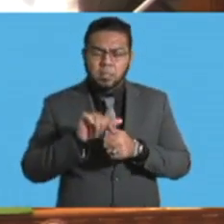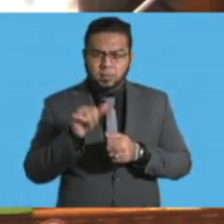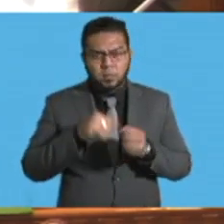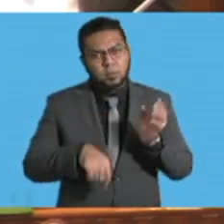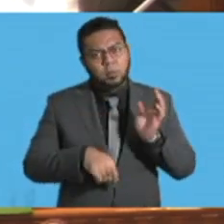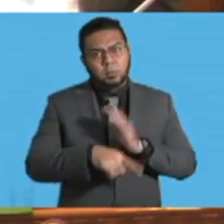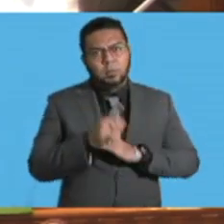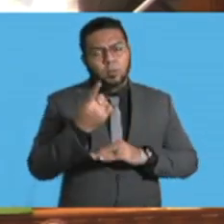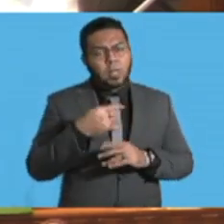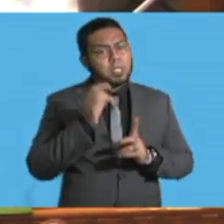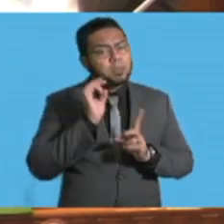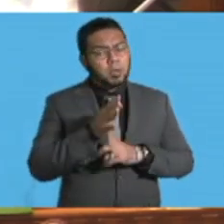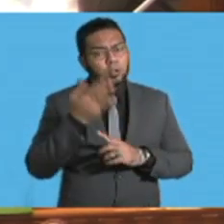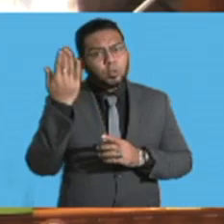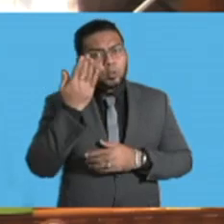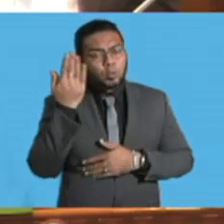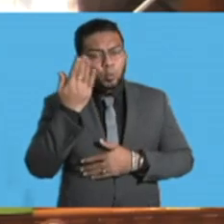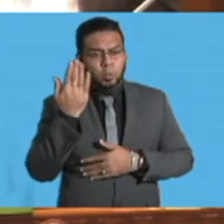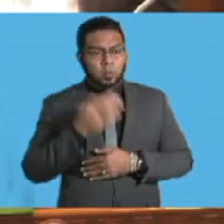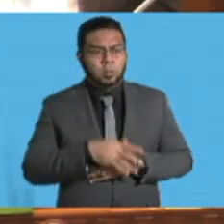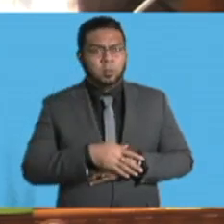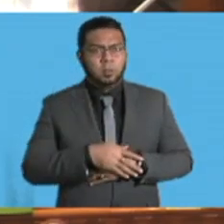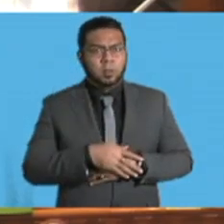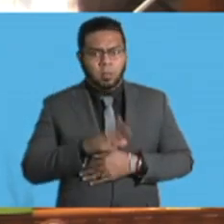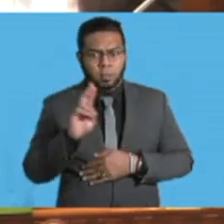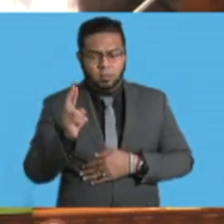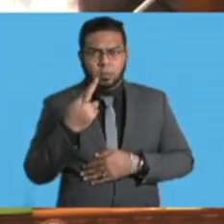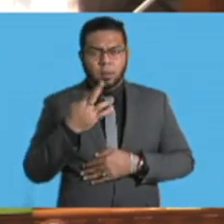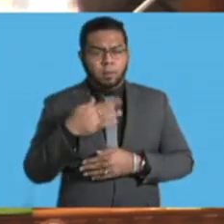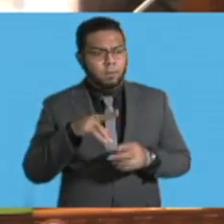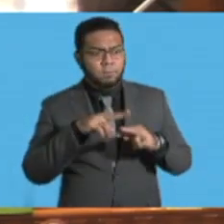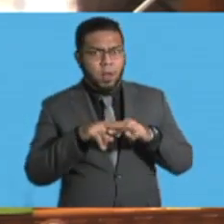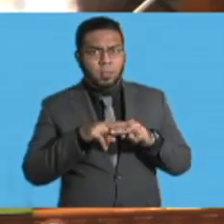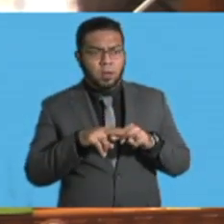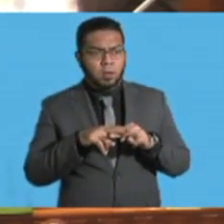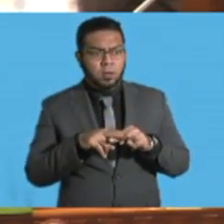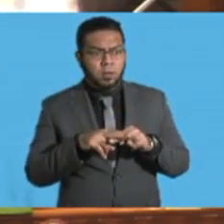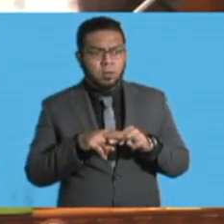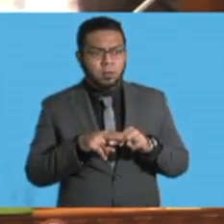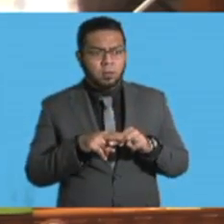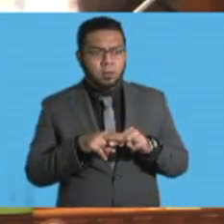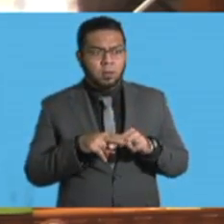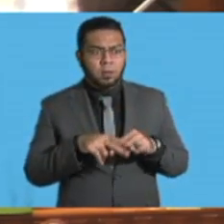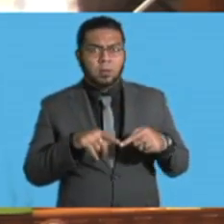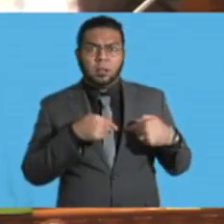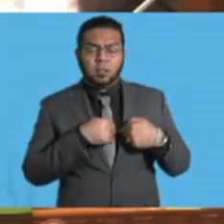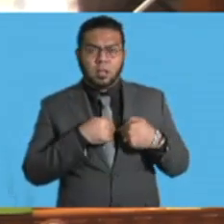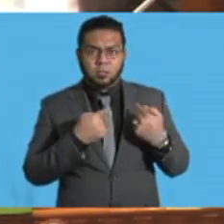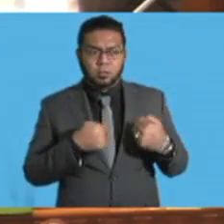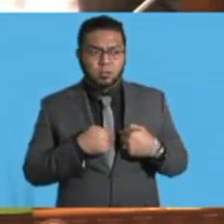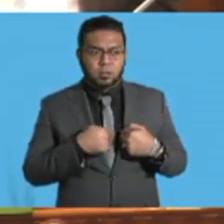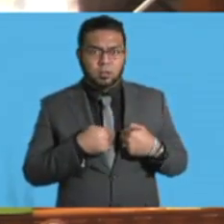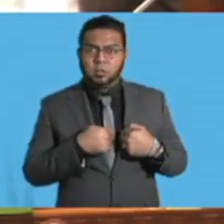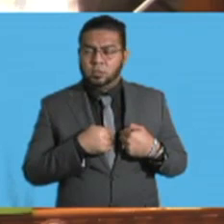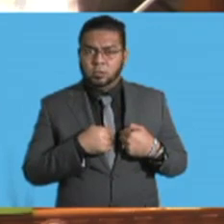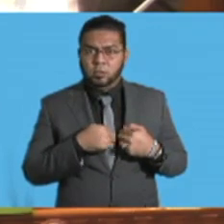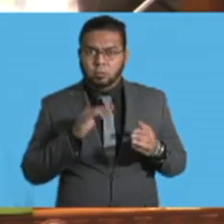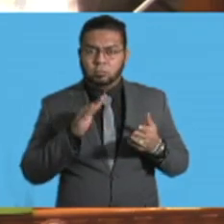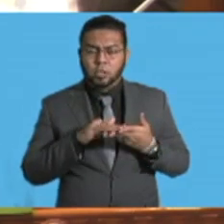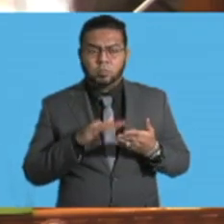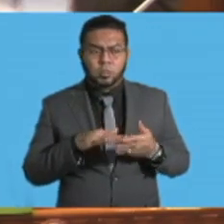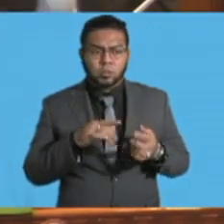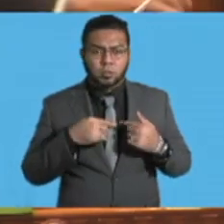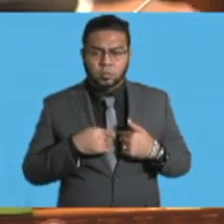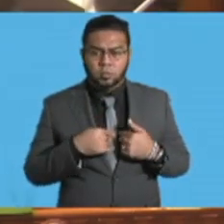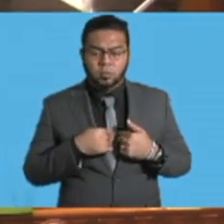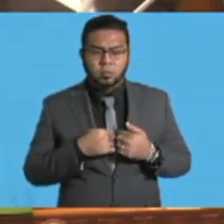children to a special school. The response this father gave me touched the deepest senses of my heart.